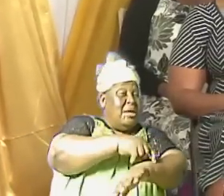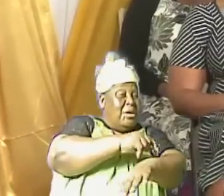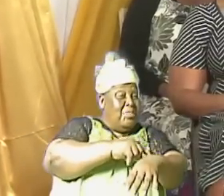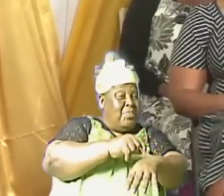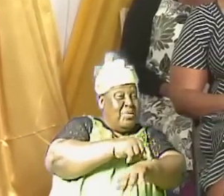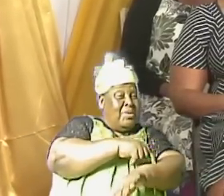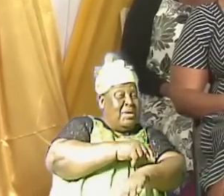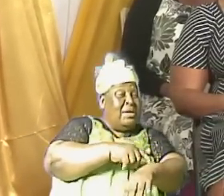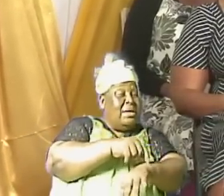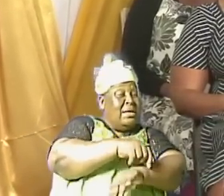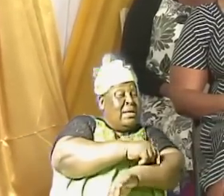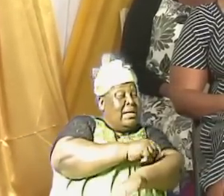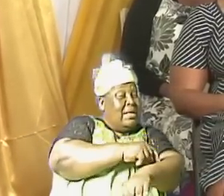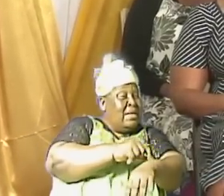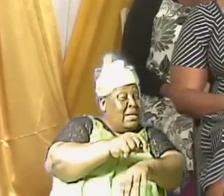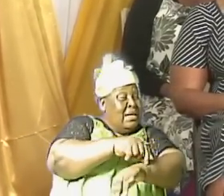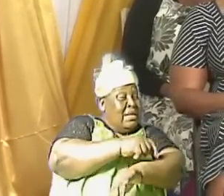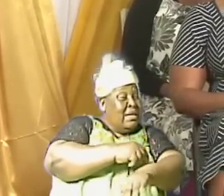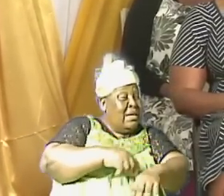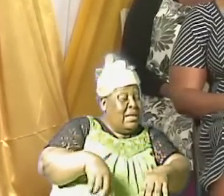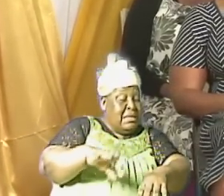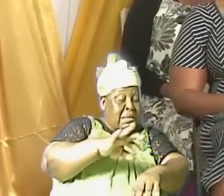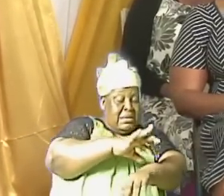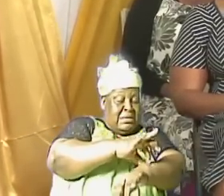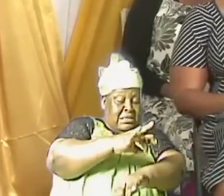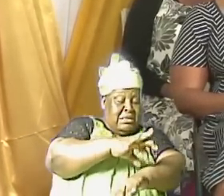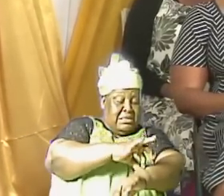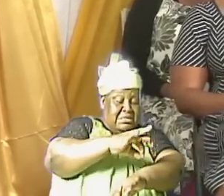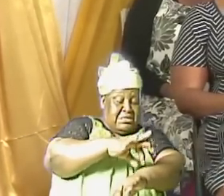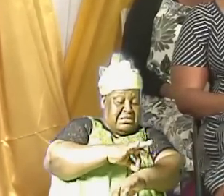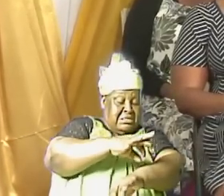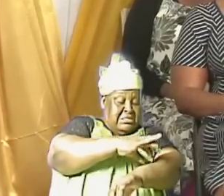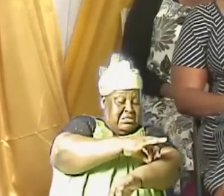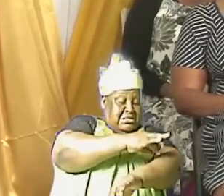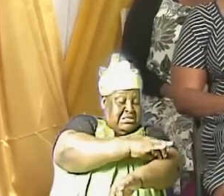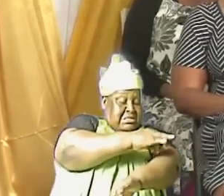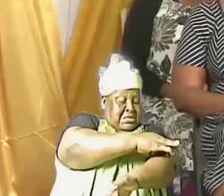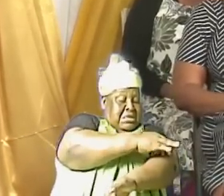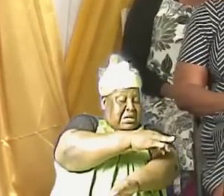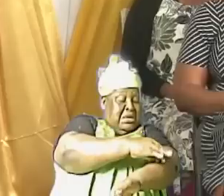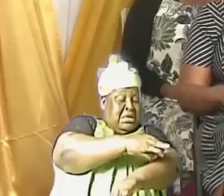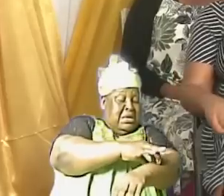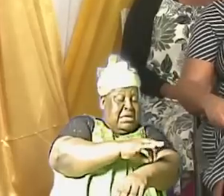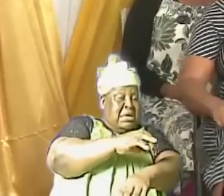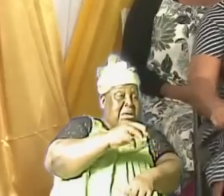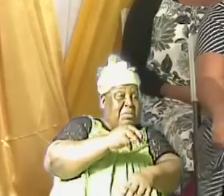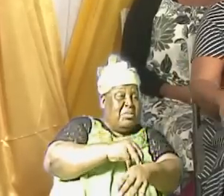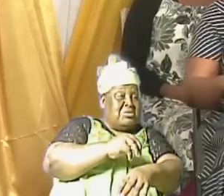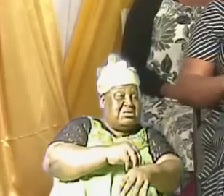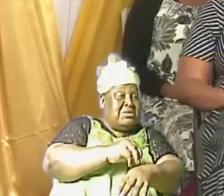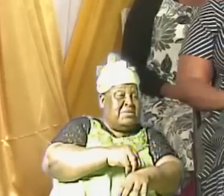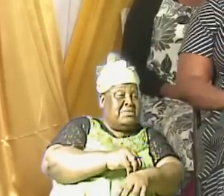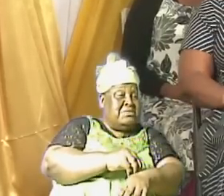leprosy eat away at your flesh, eat away at your